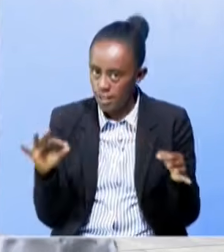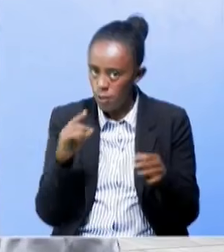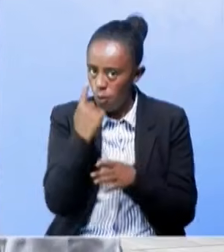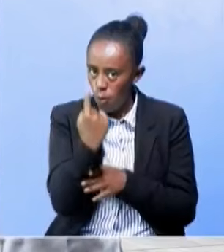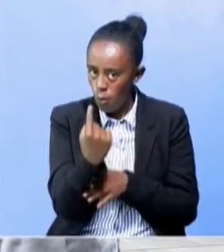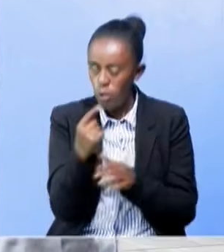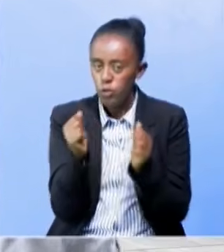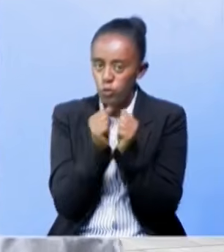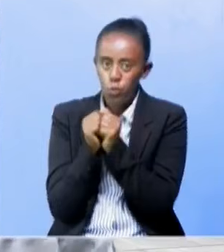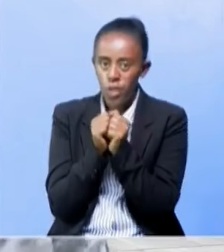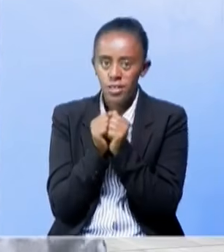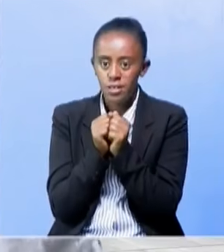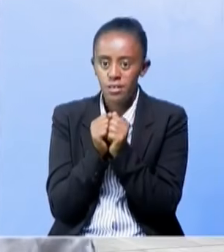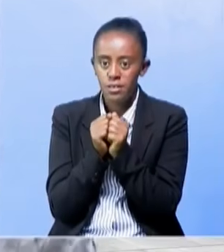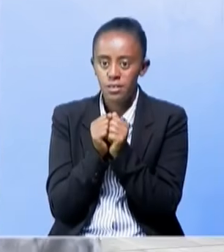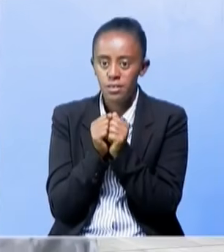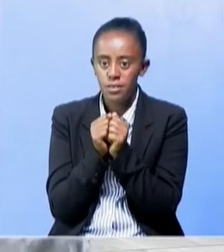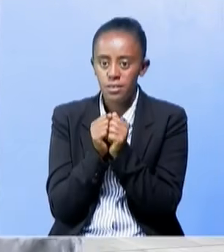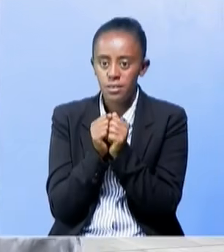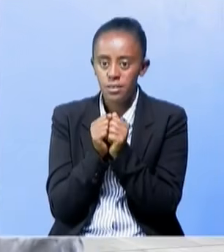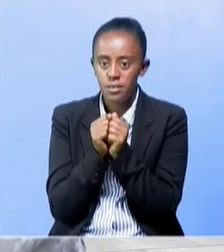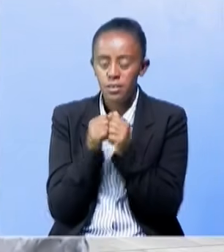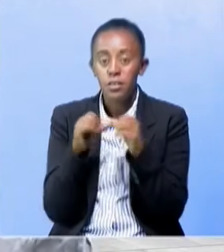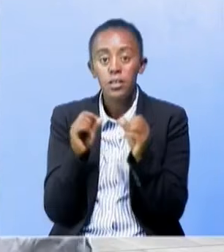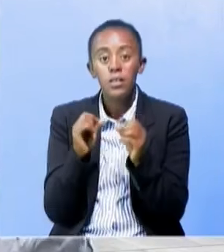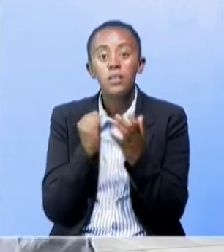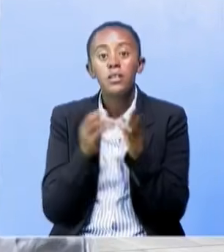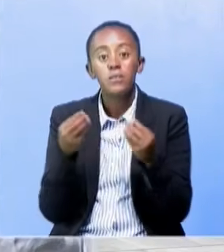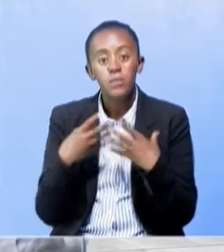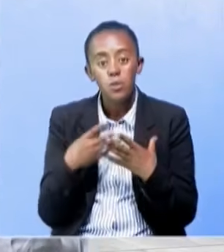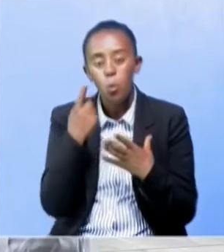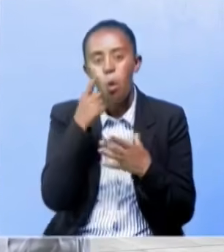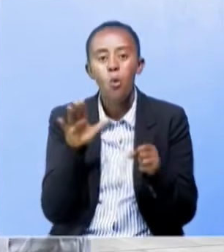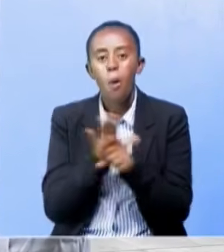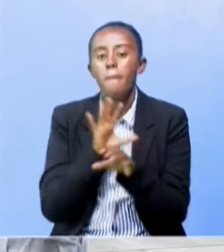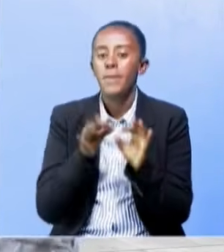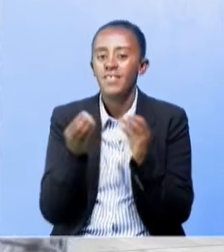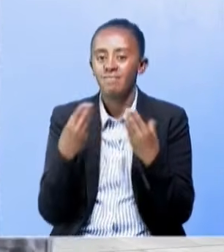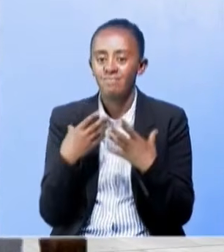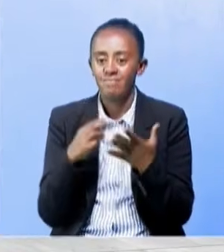one together. Then it gives what? One complete meaning.